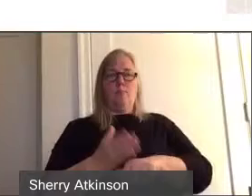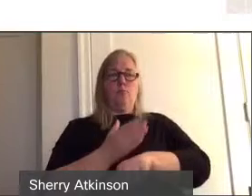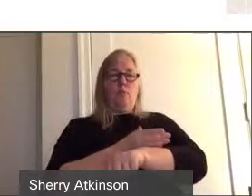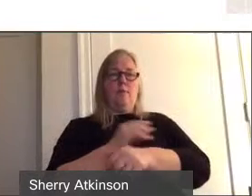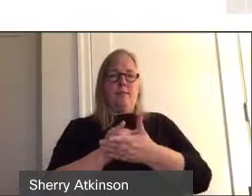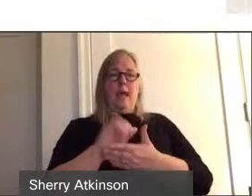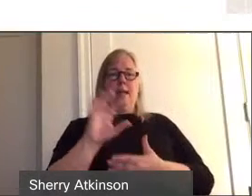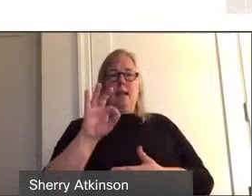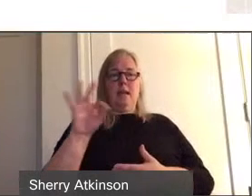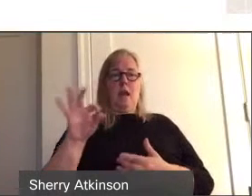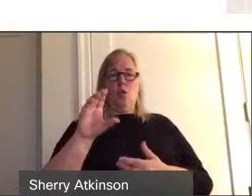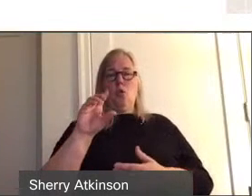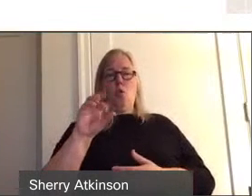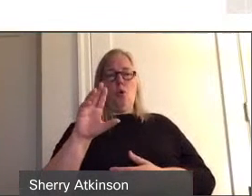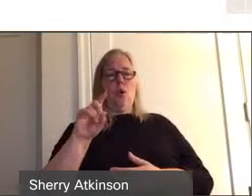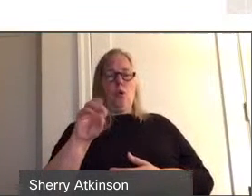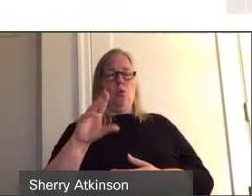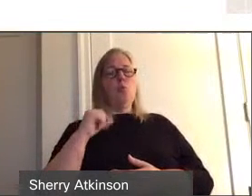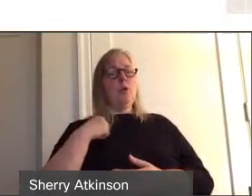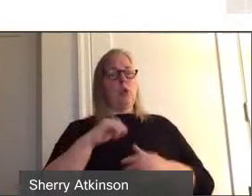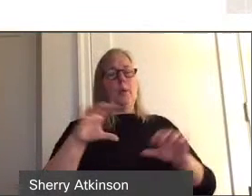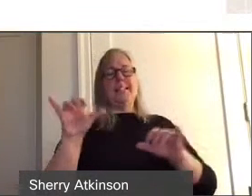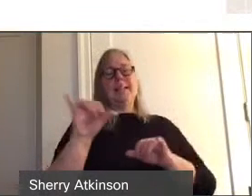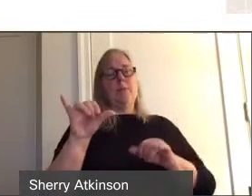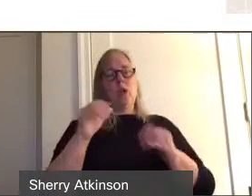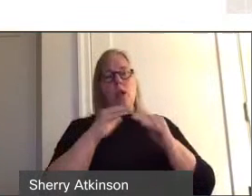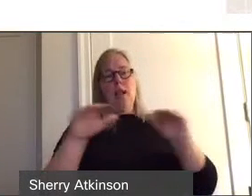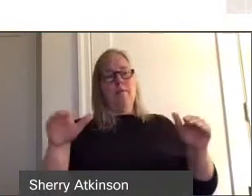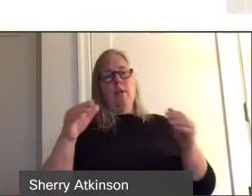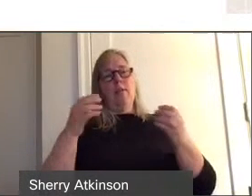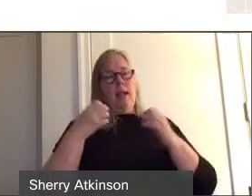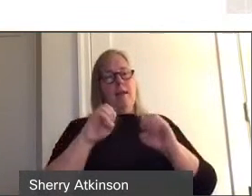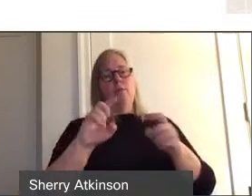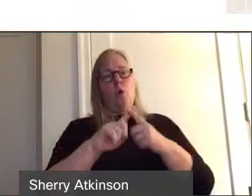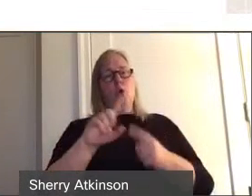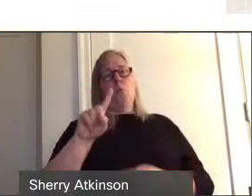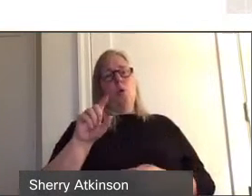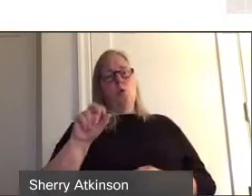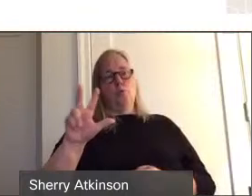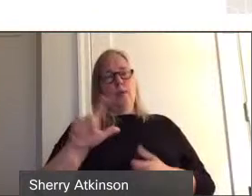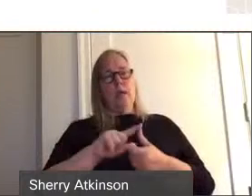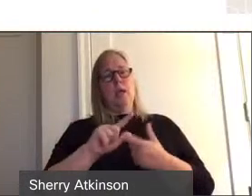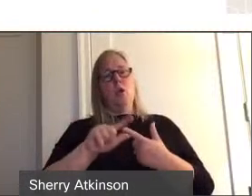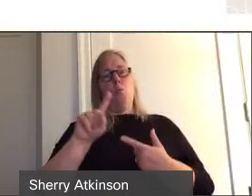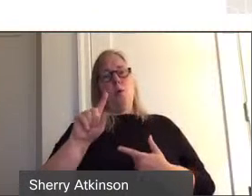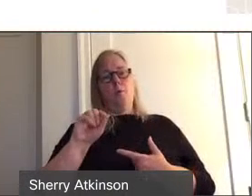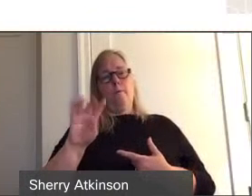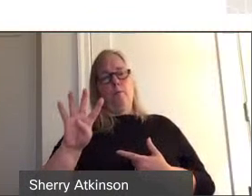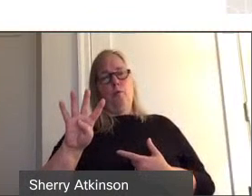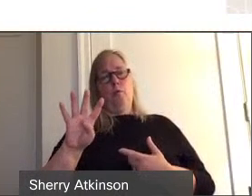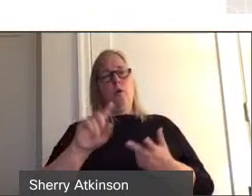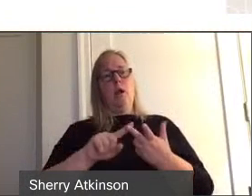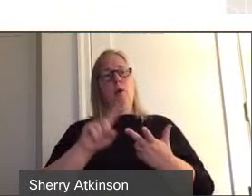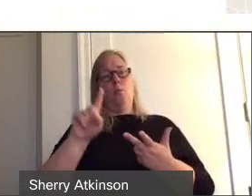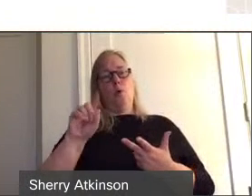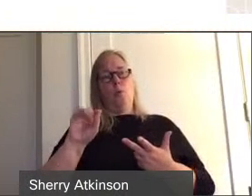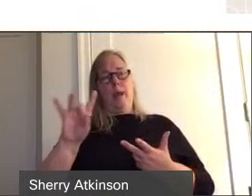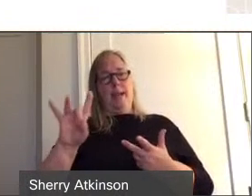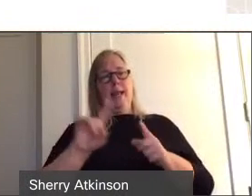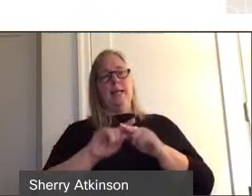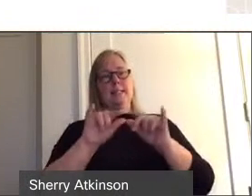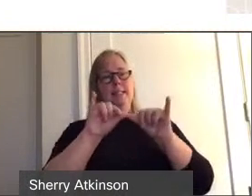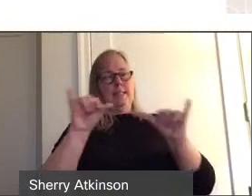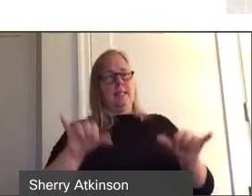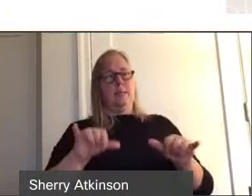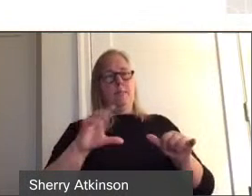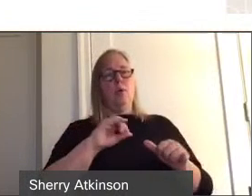similar level of effort on 103, 104, and 108 as a system through the heart of the